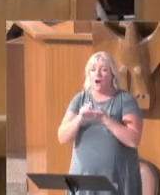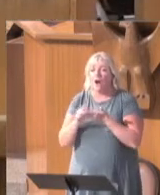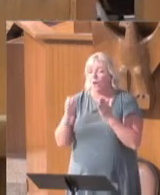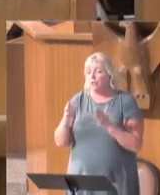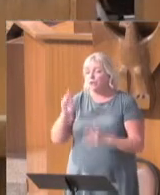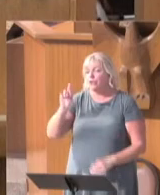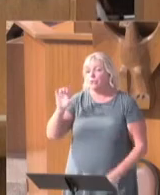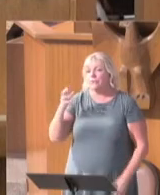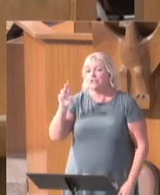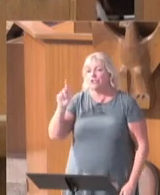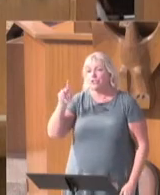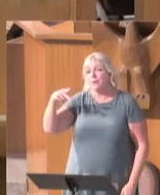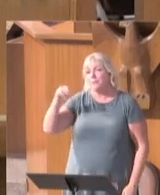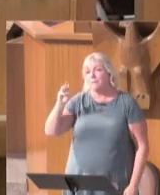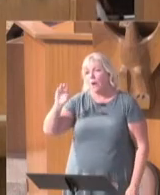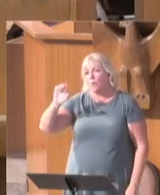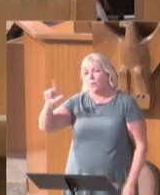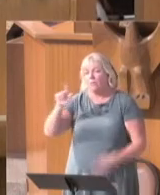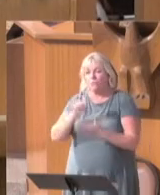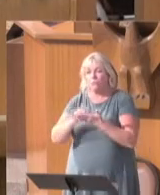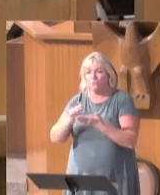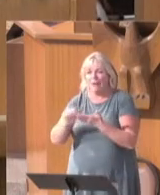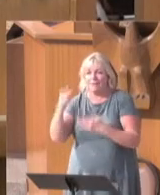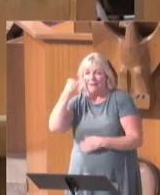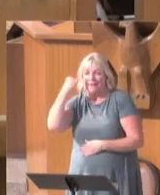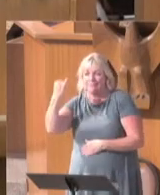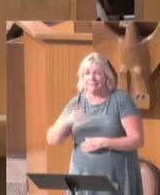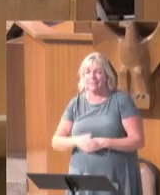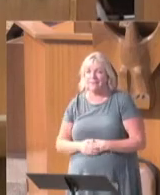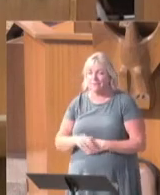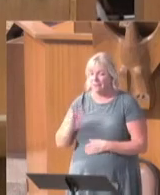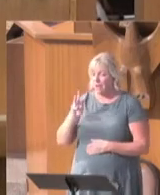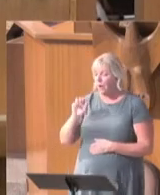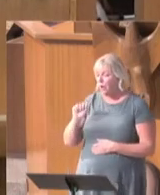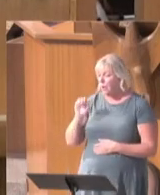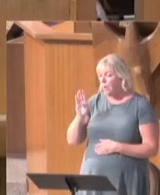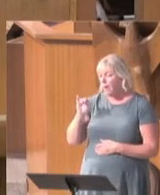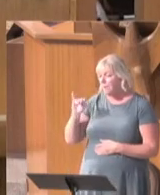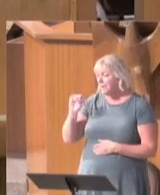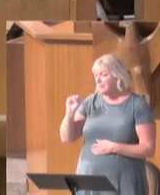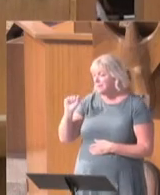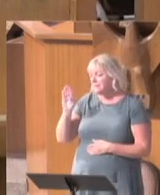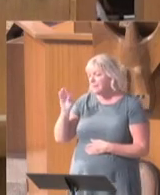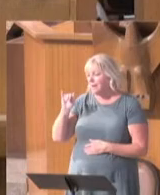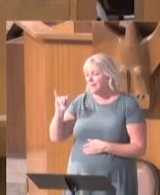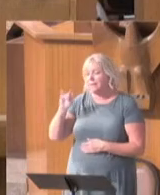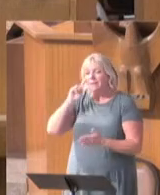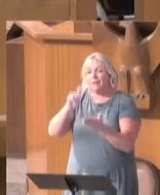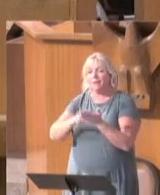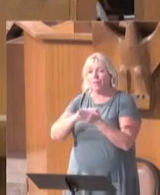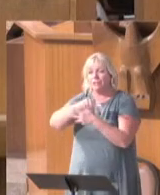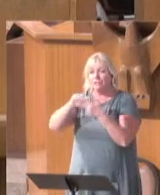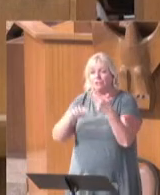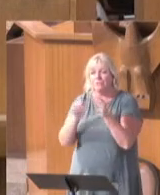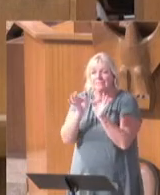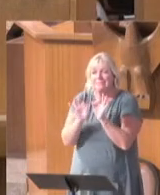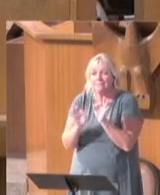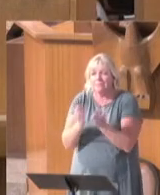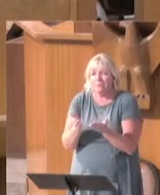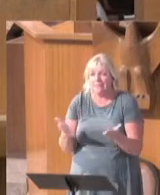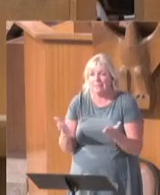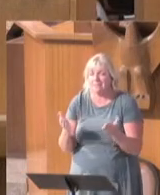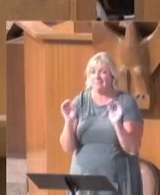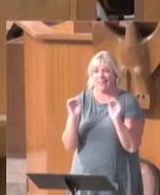who writes about wabi-sabi, writes this: "Wabi-sabi acknowledges three simple realities.